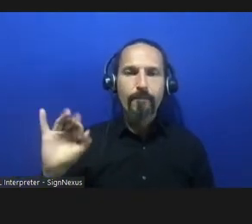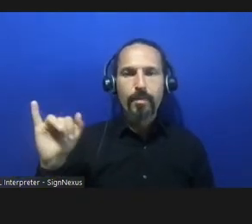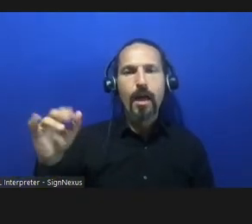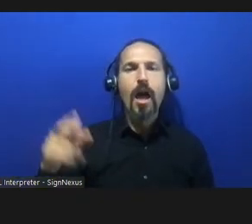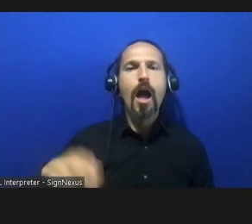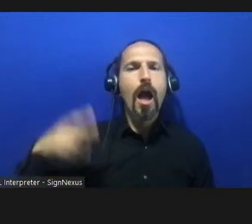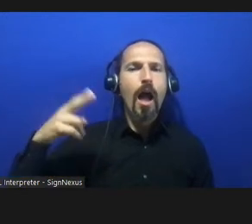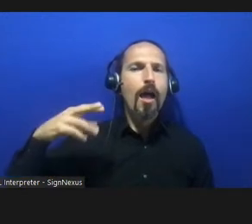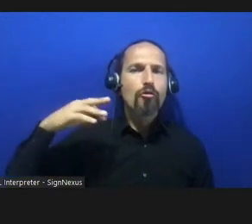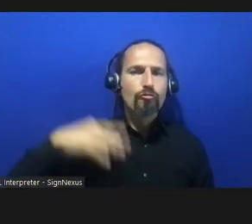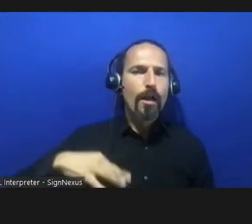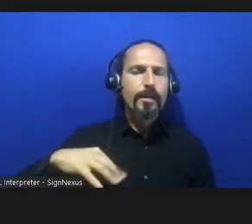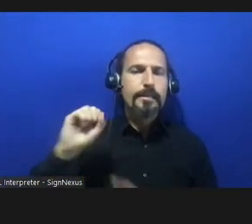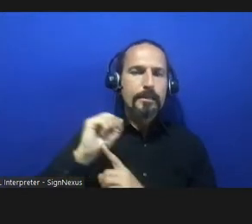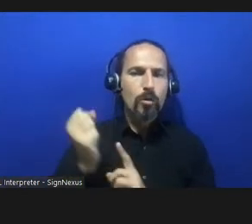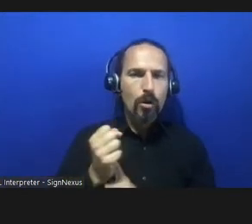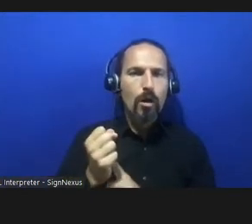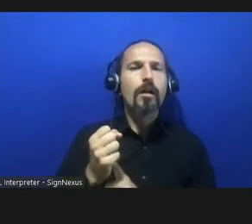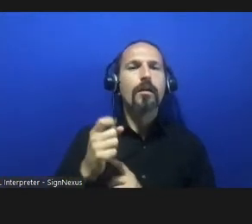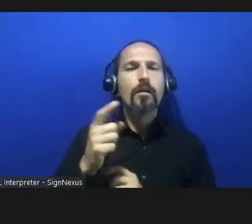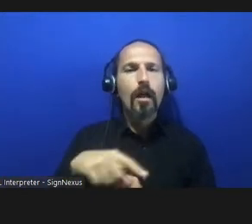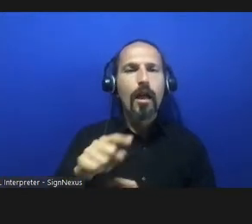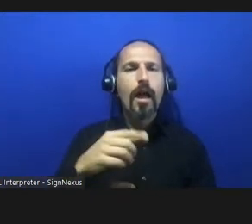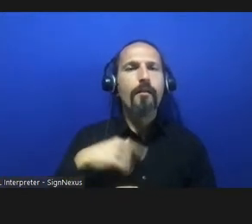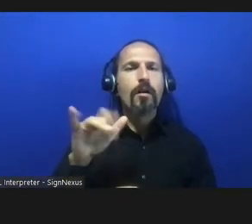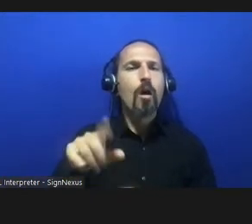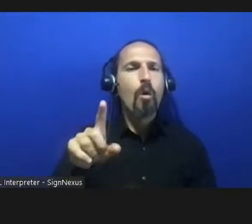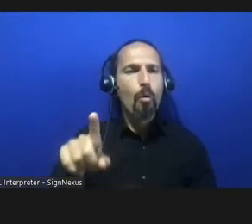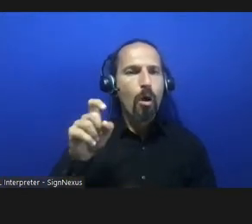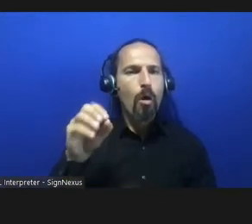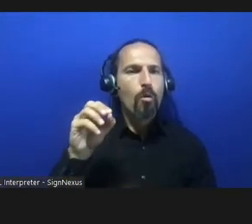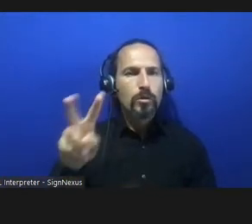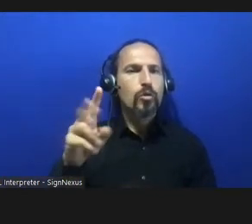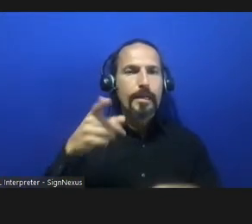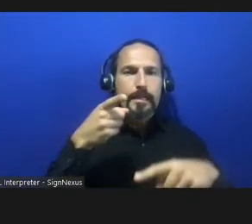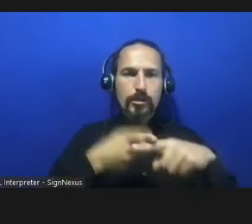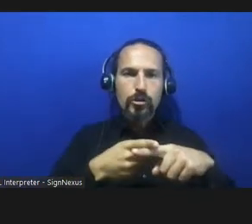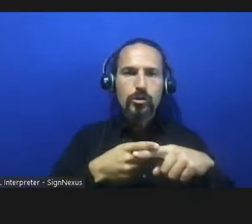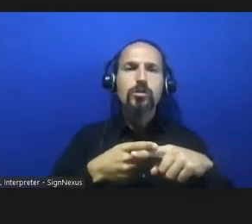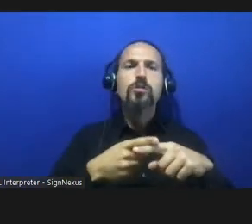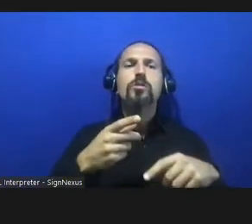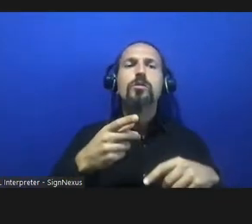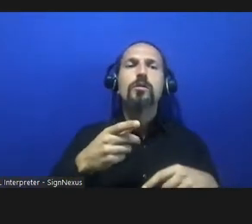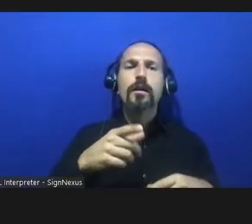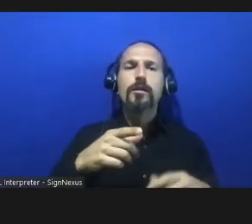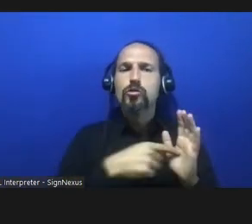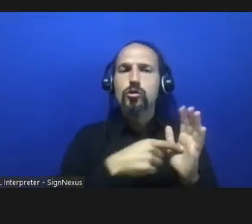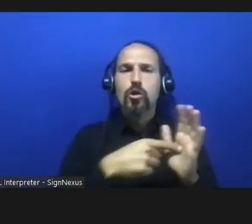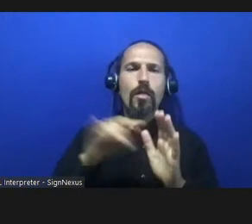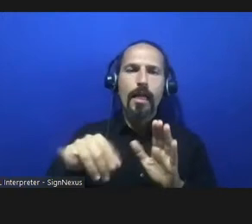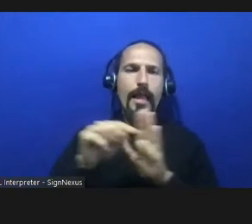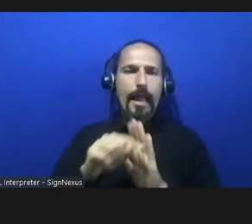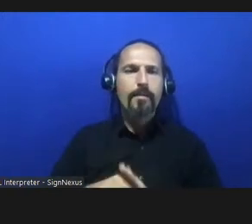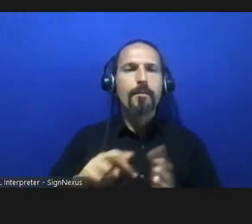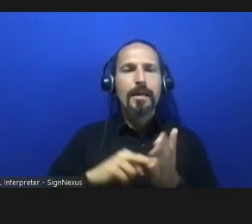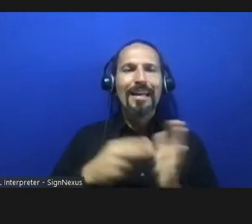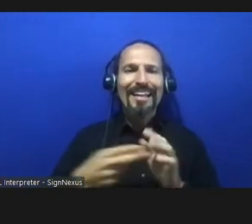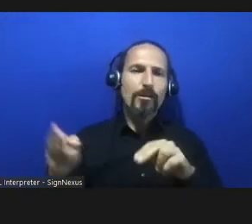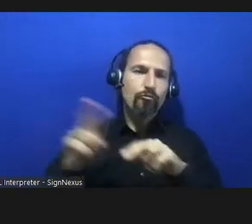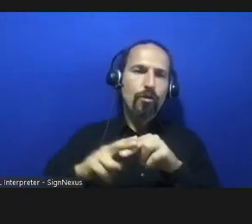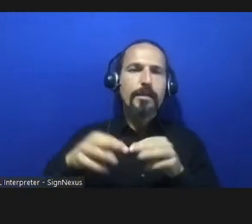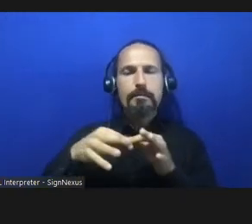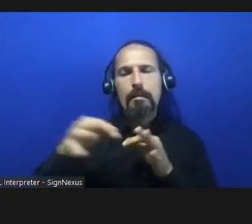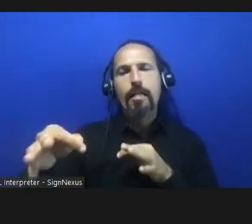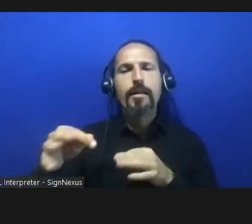scenarios have four out of 102 intersections that experienced adverse effects in the modeling in the form of increased delay at certain